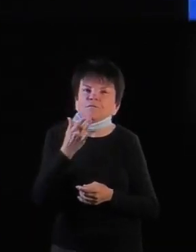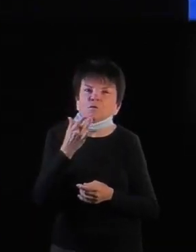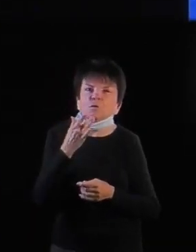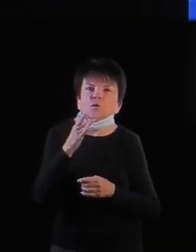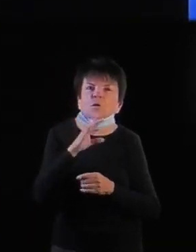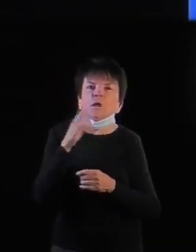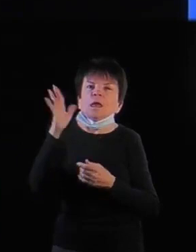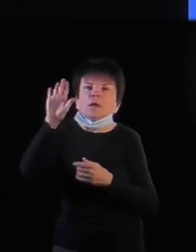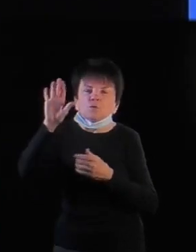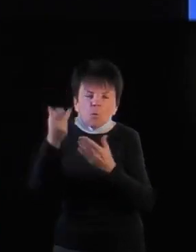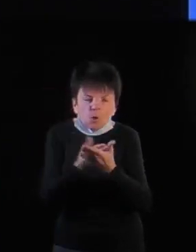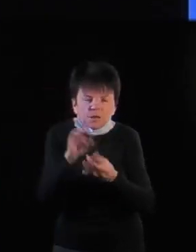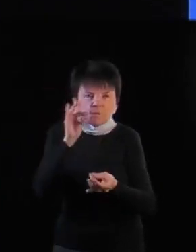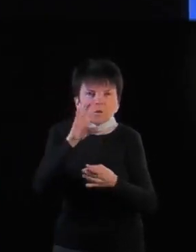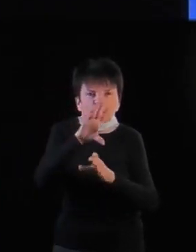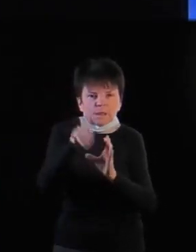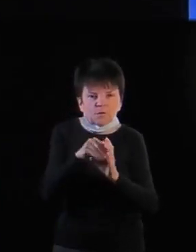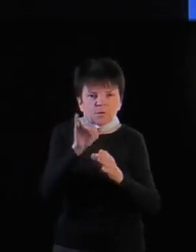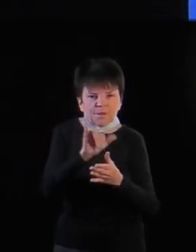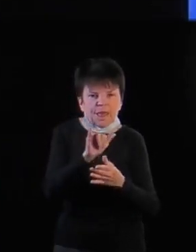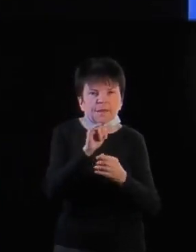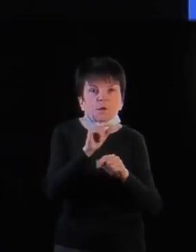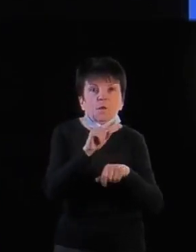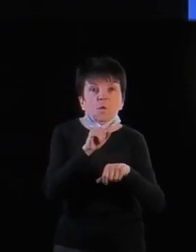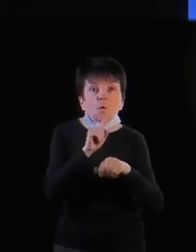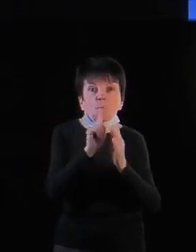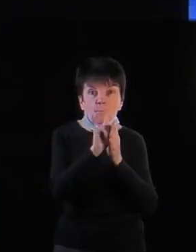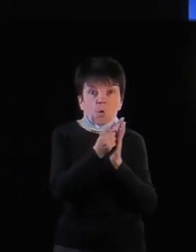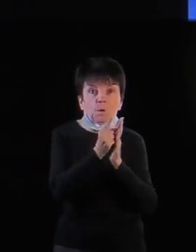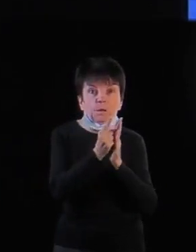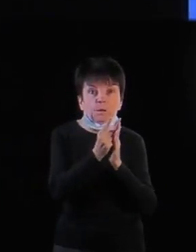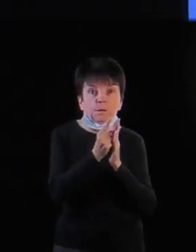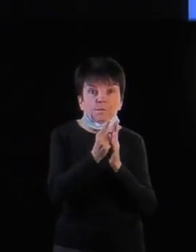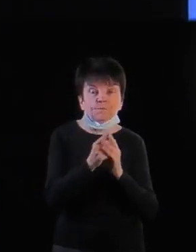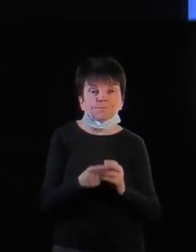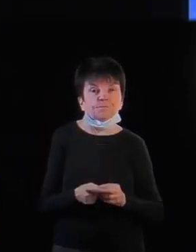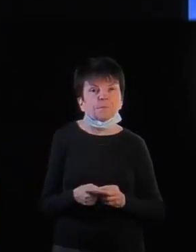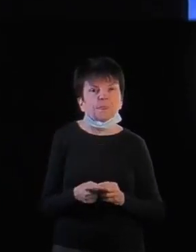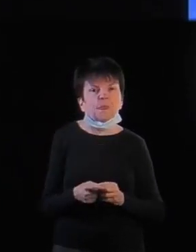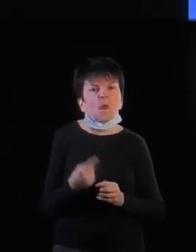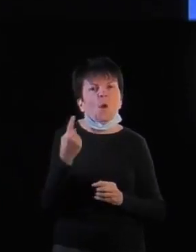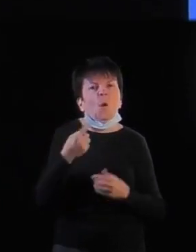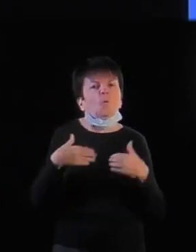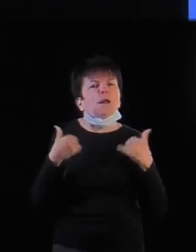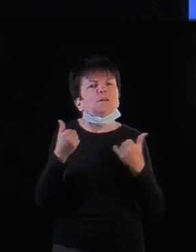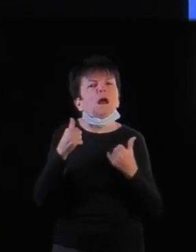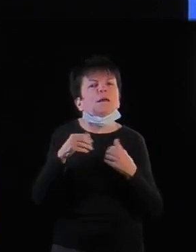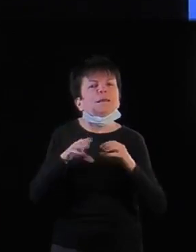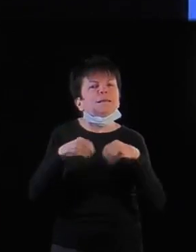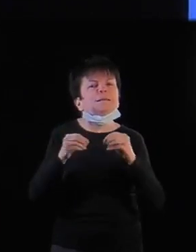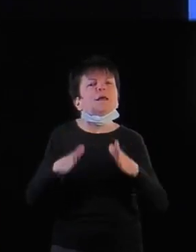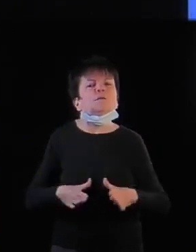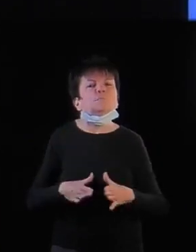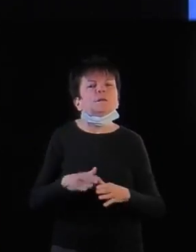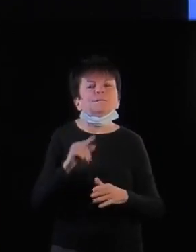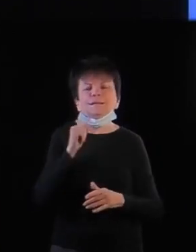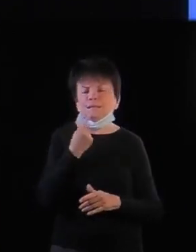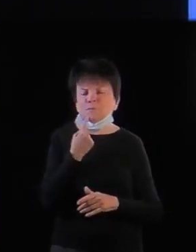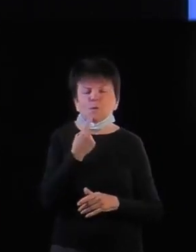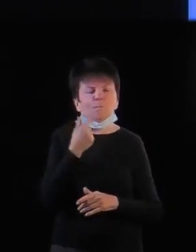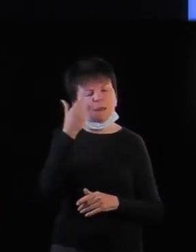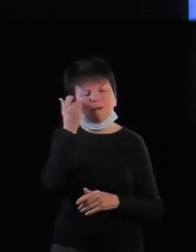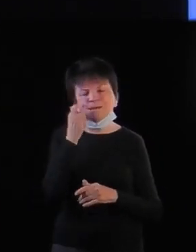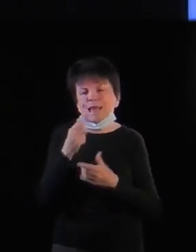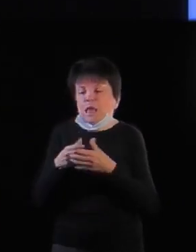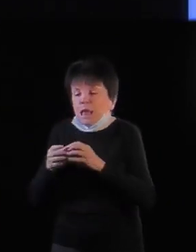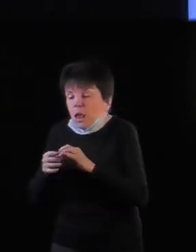A young salesman one day was disappointed about losing a big sale. And